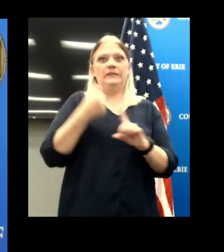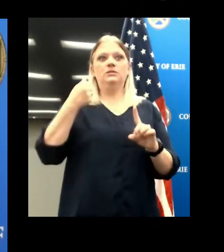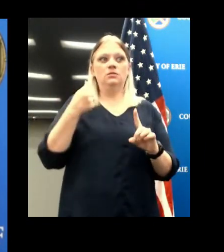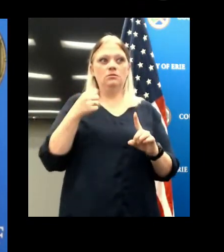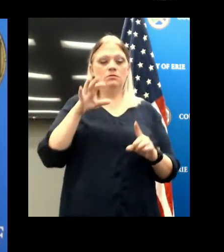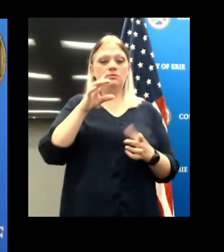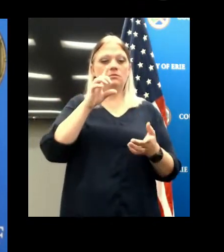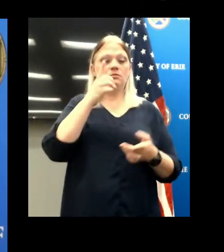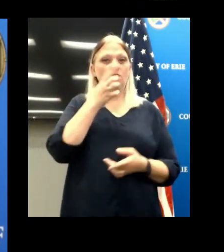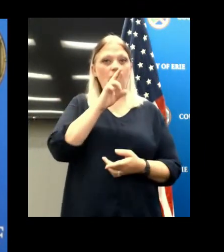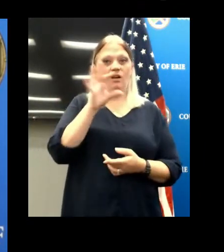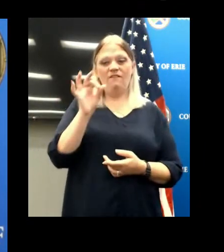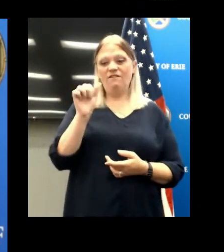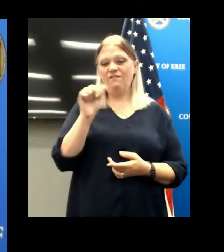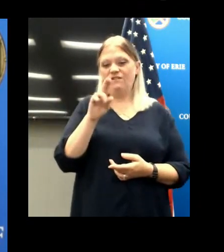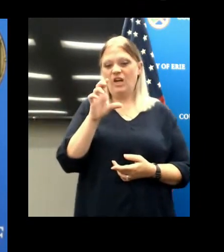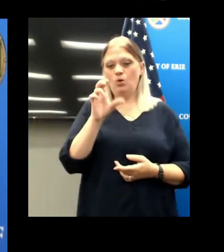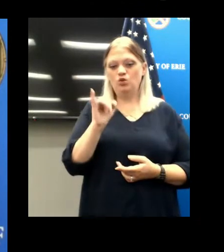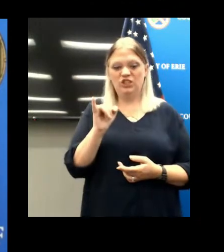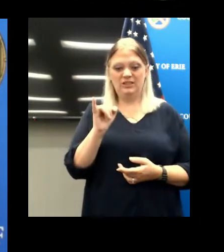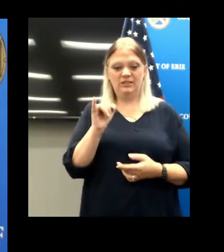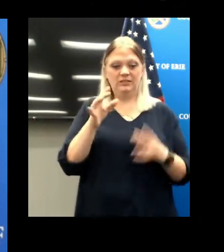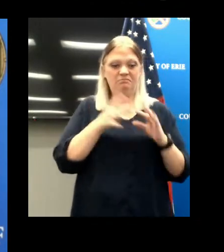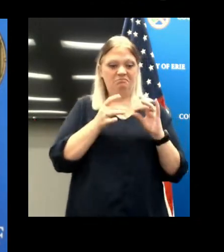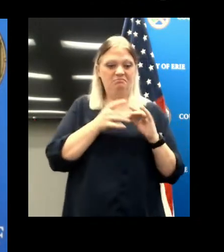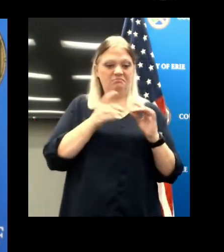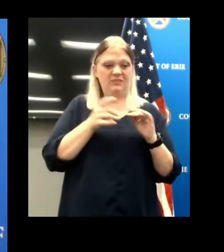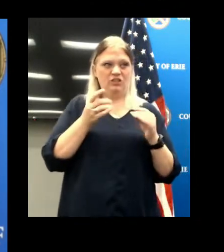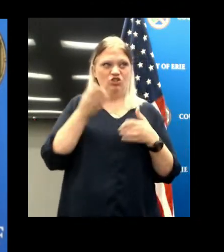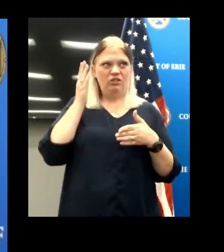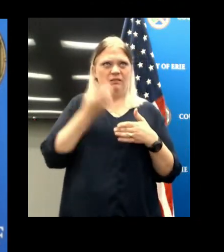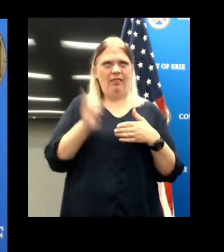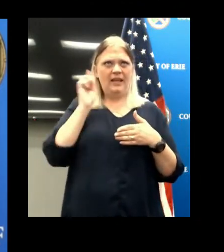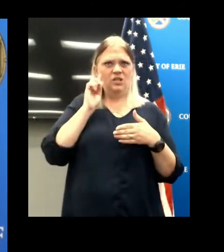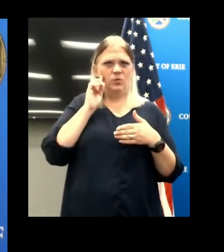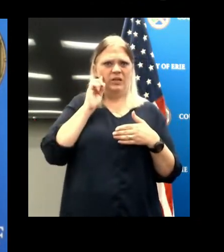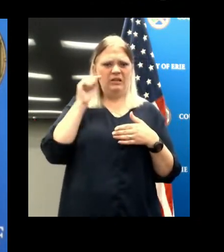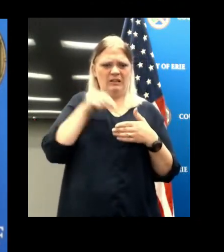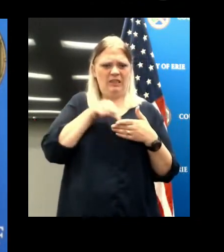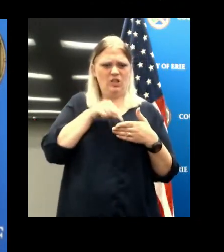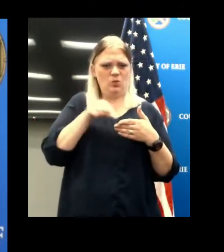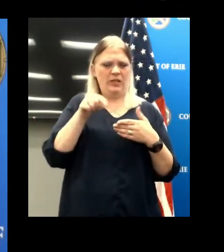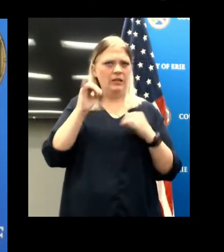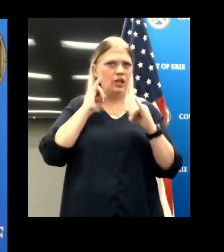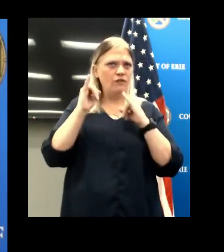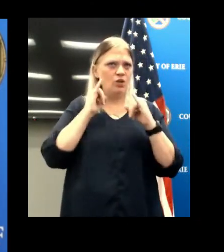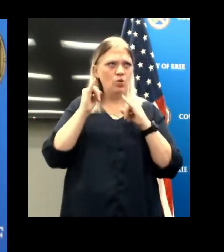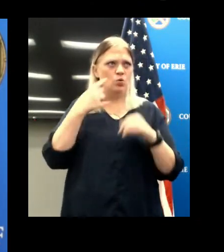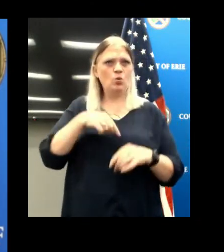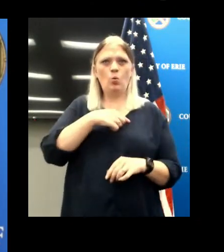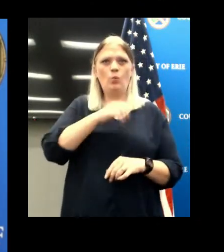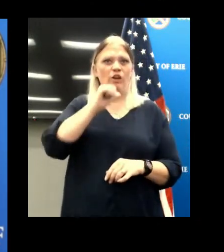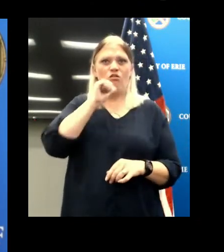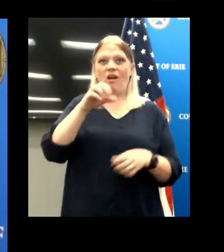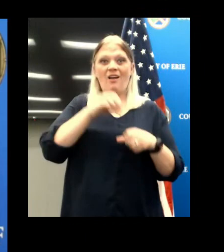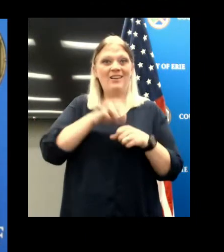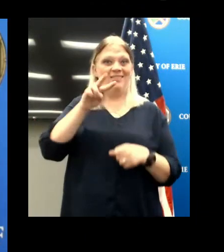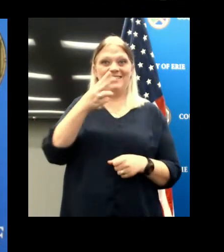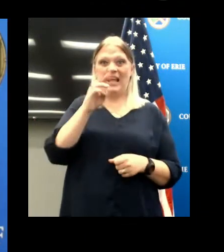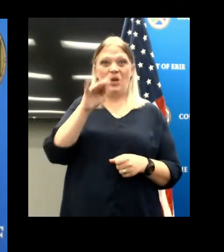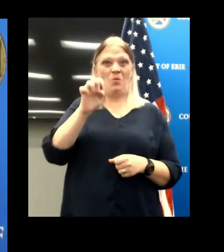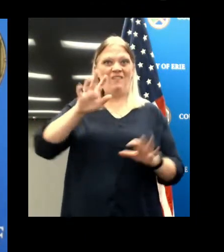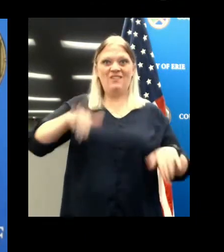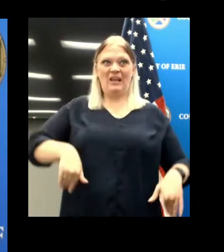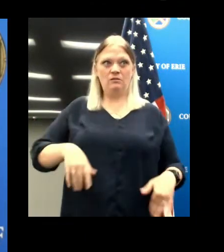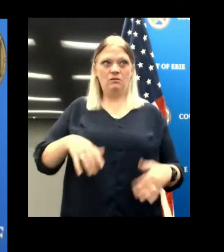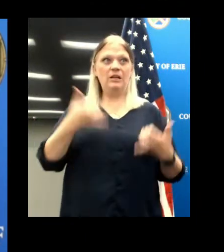Dr. Fauci mentioned at the end of last week, early this week, I heard him in a number of interviews, we are not in a second wave yet. We are